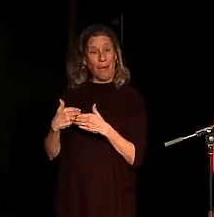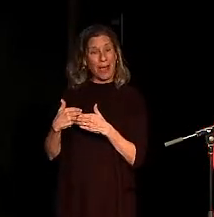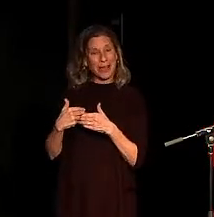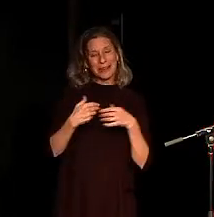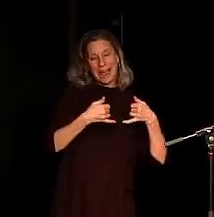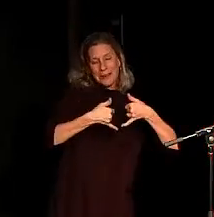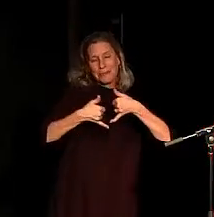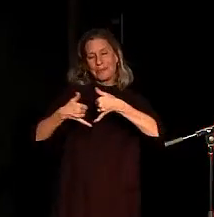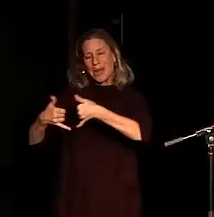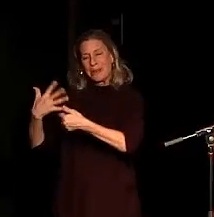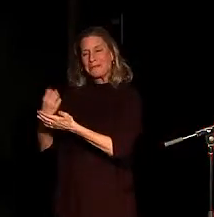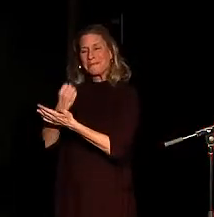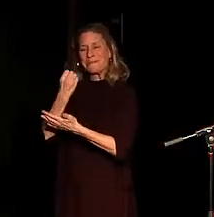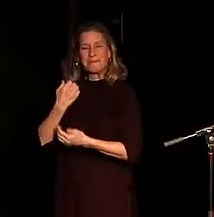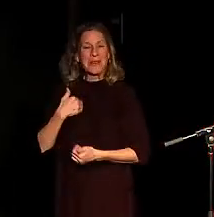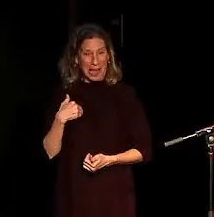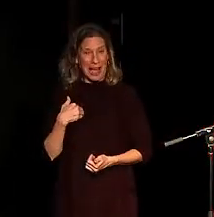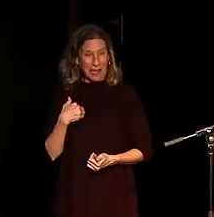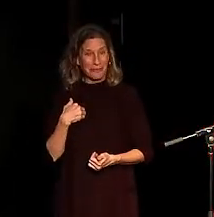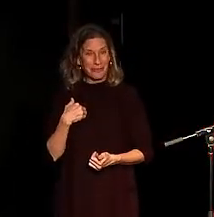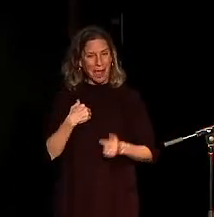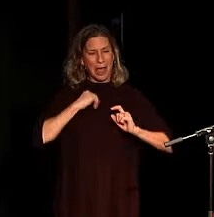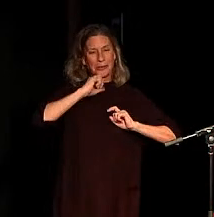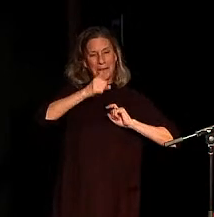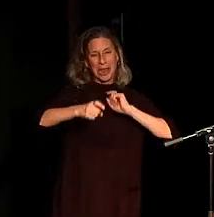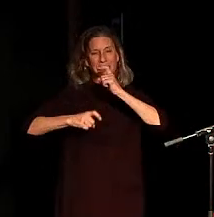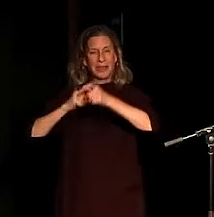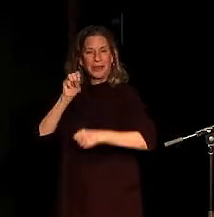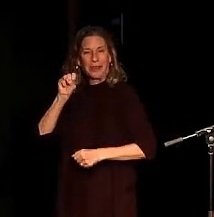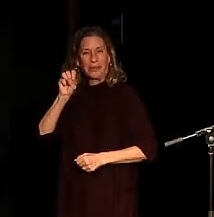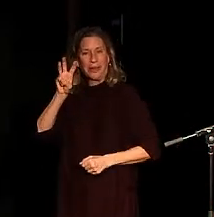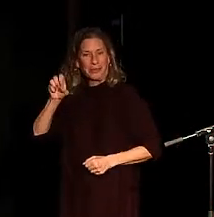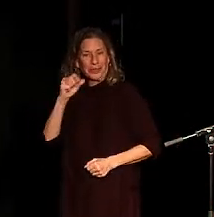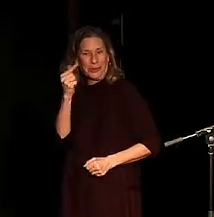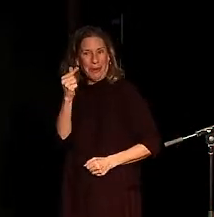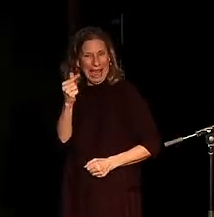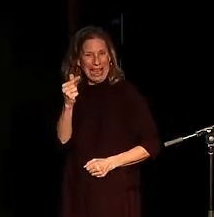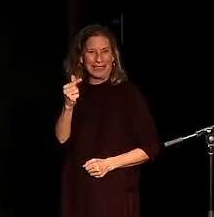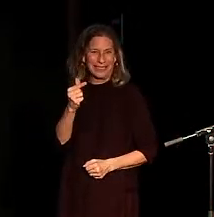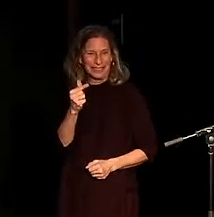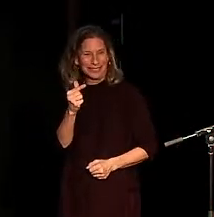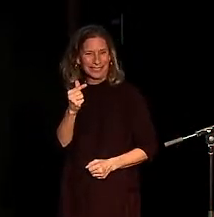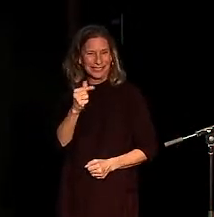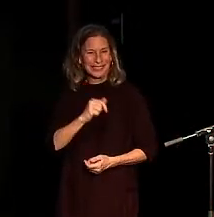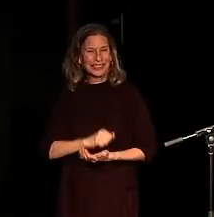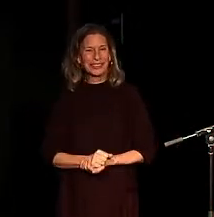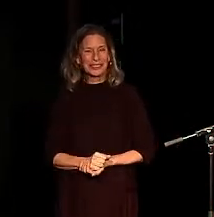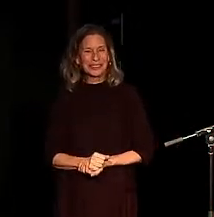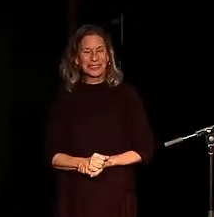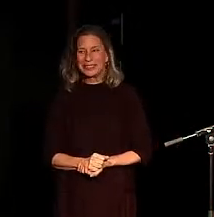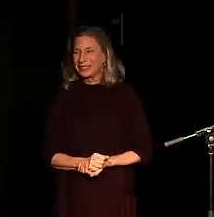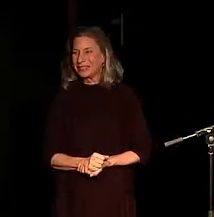crowd of this event today, Rochelle, is we give away swag. So that's on its way in. Let me remember